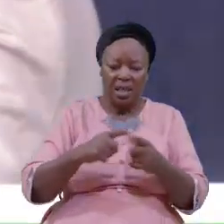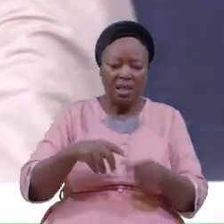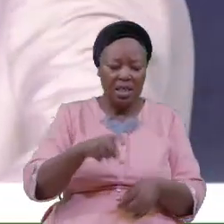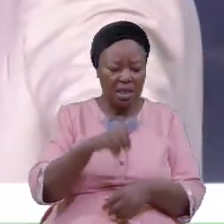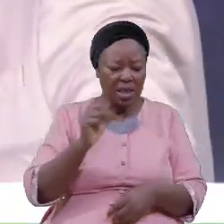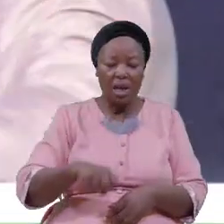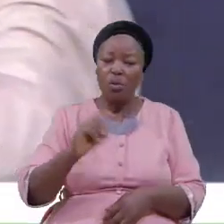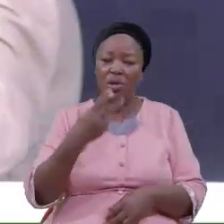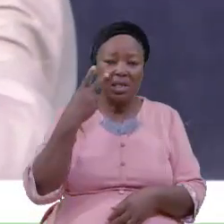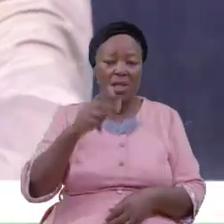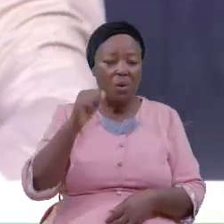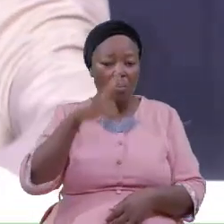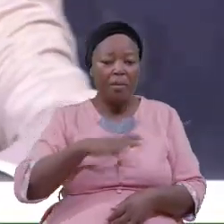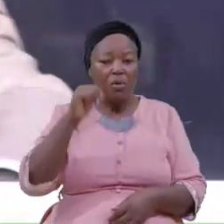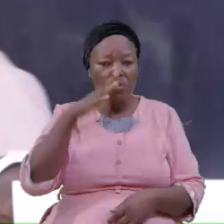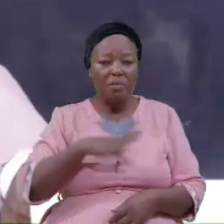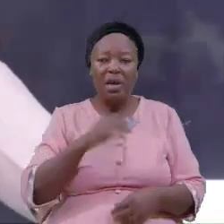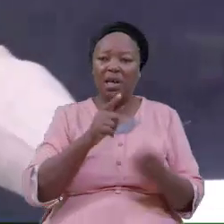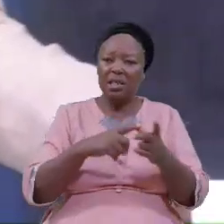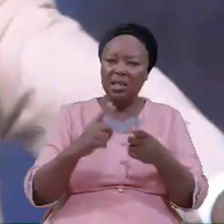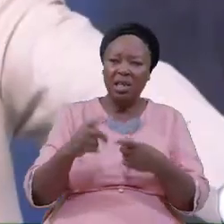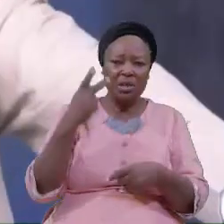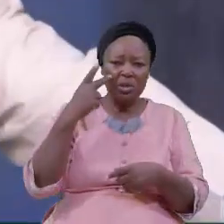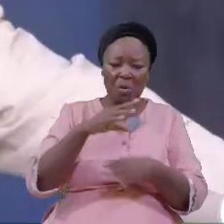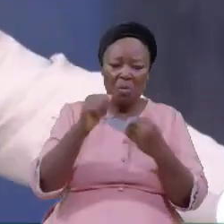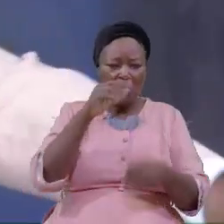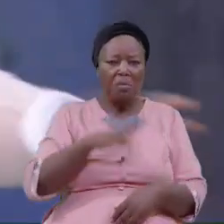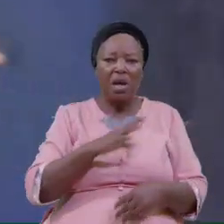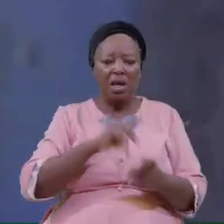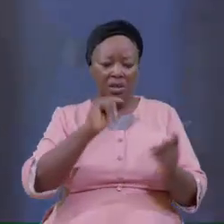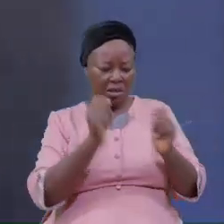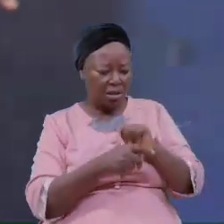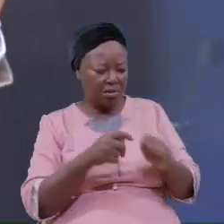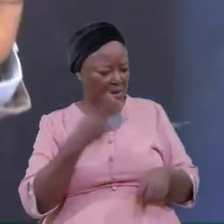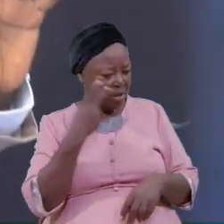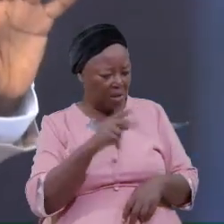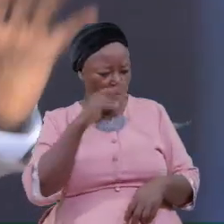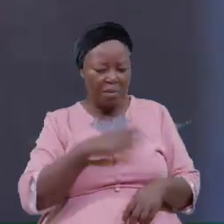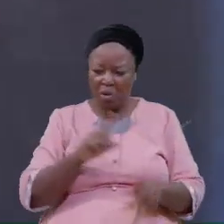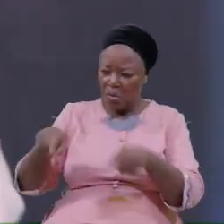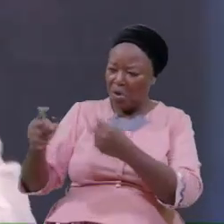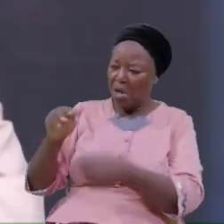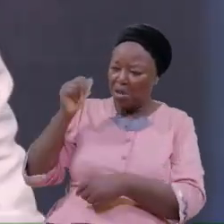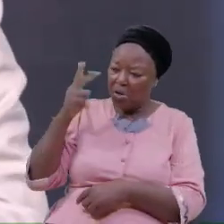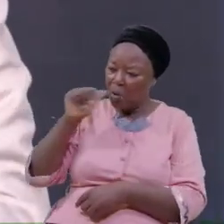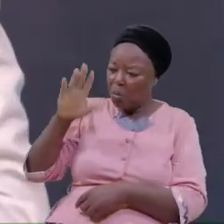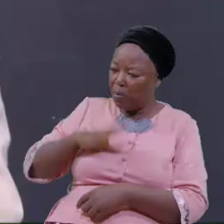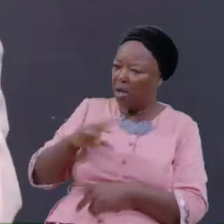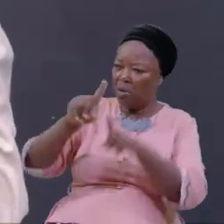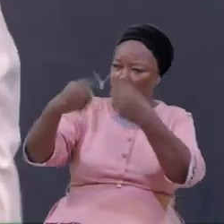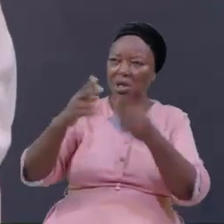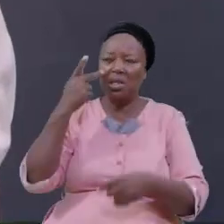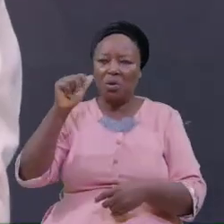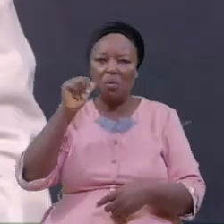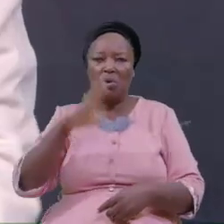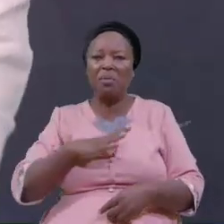He turned this way, he only saw women. Turned that way, only saw women. Turned that way, only saw women. And